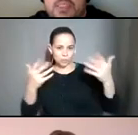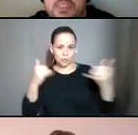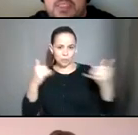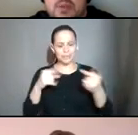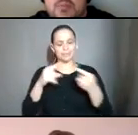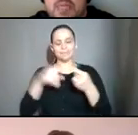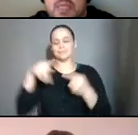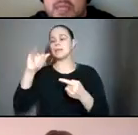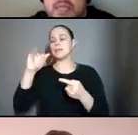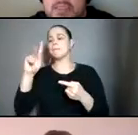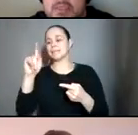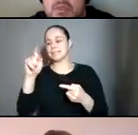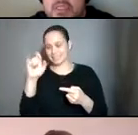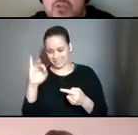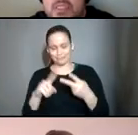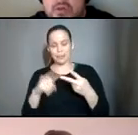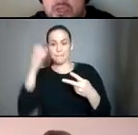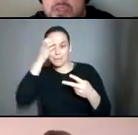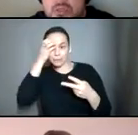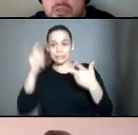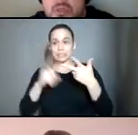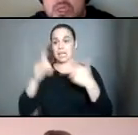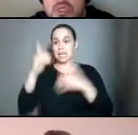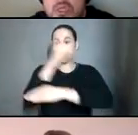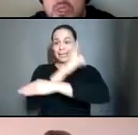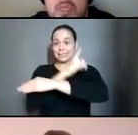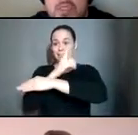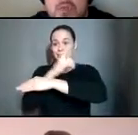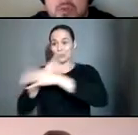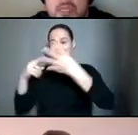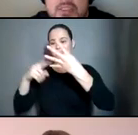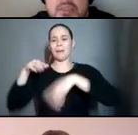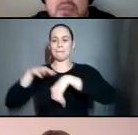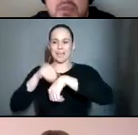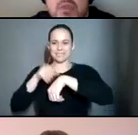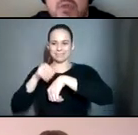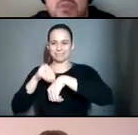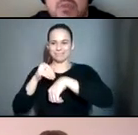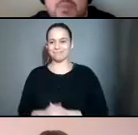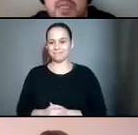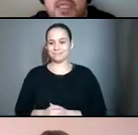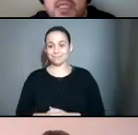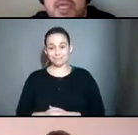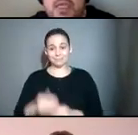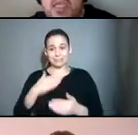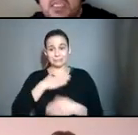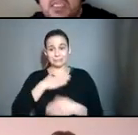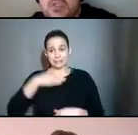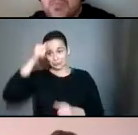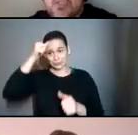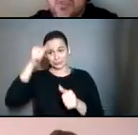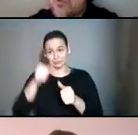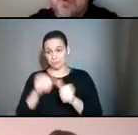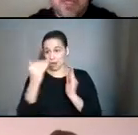pirates, dinosaurs, and pet friends. Please note that the lessons for your child will not